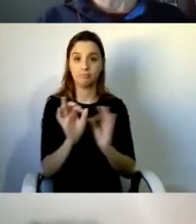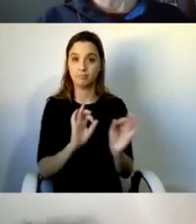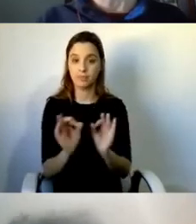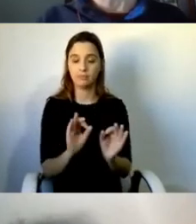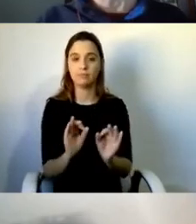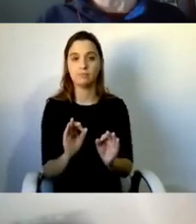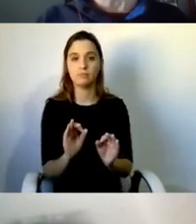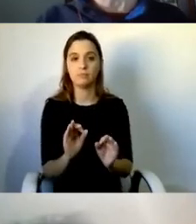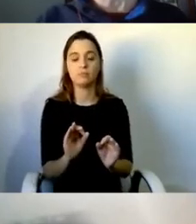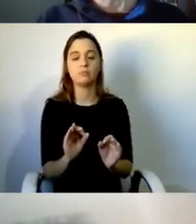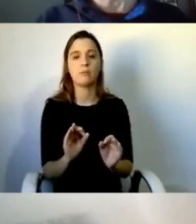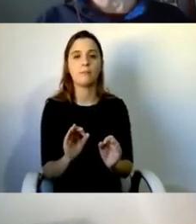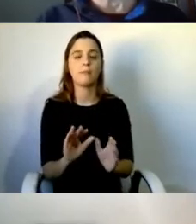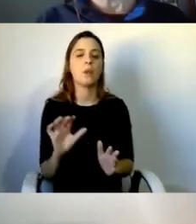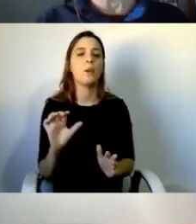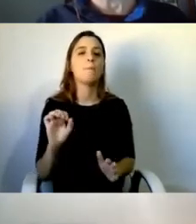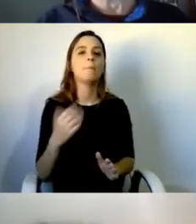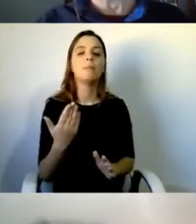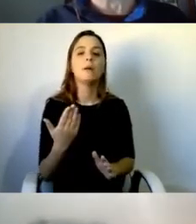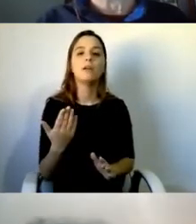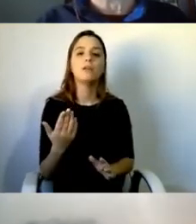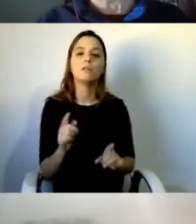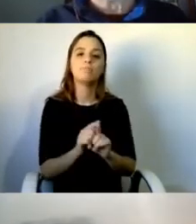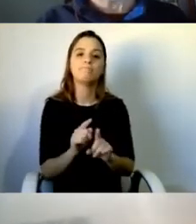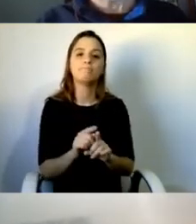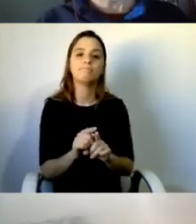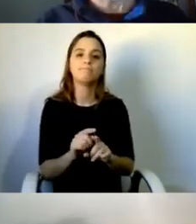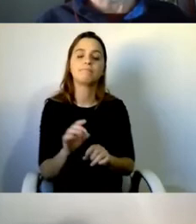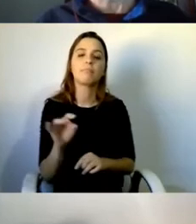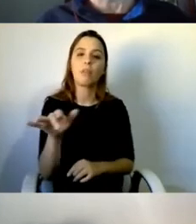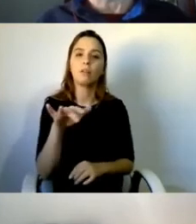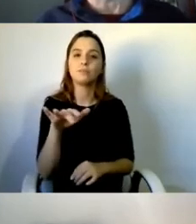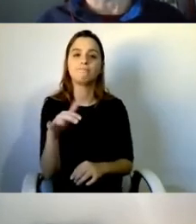the local authorities to pass it as local regulation